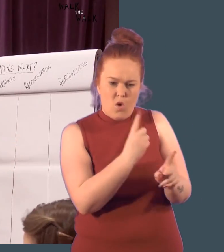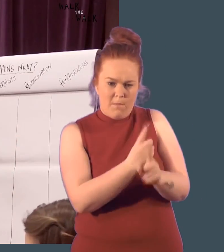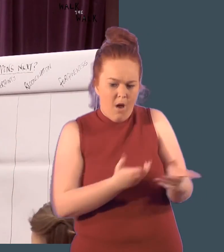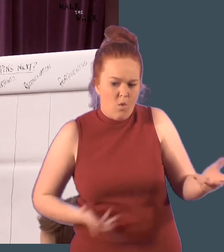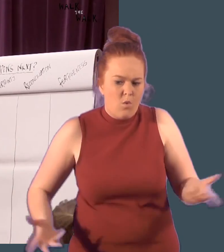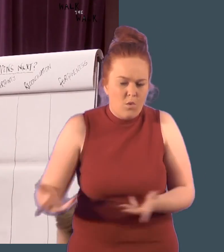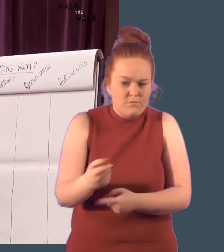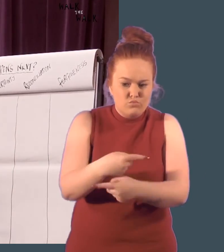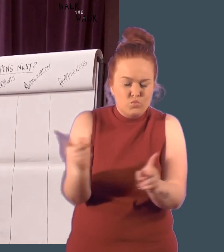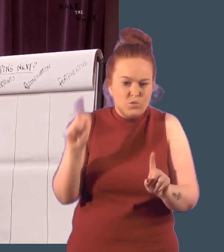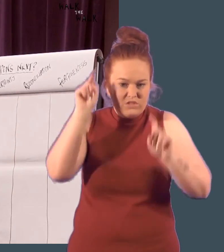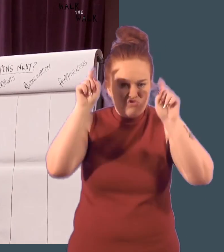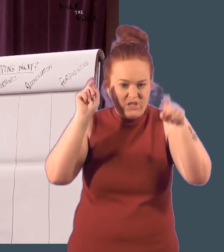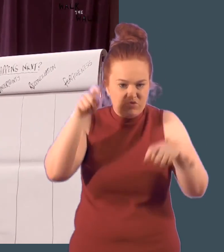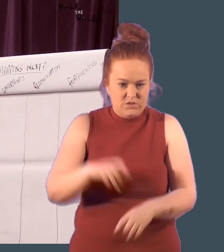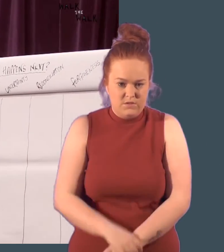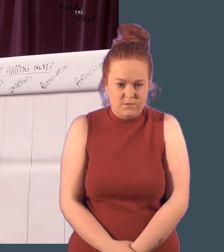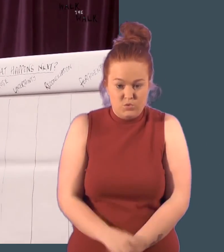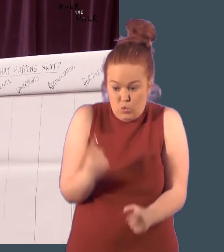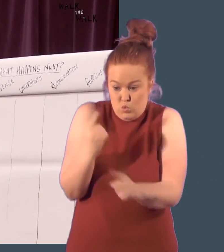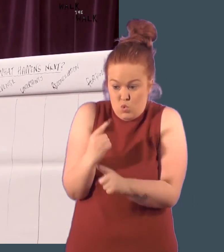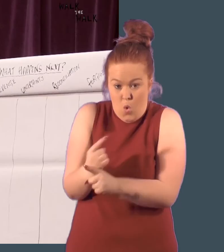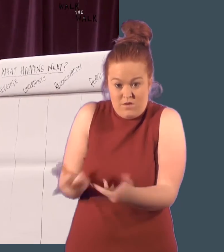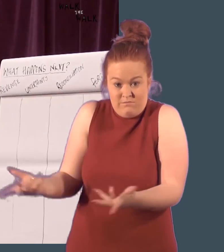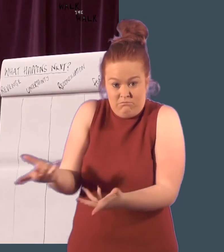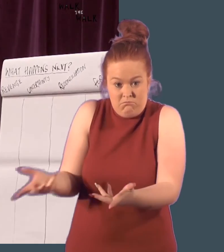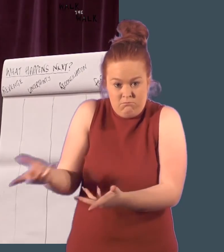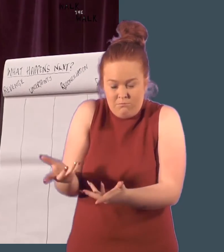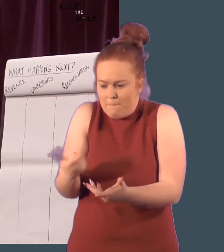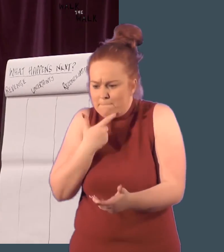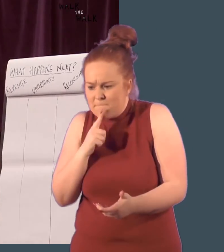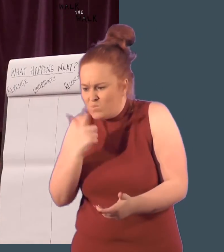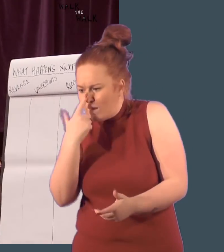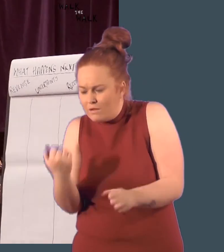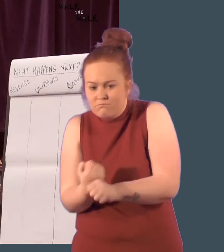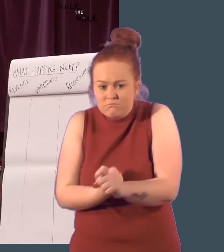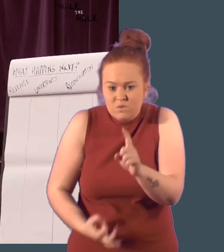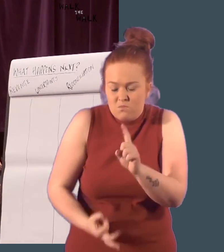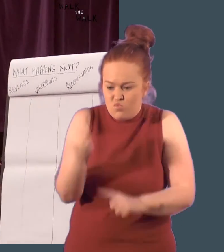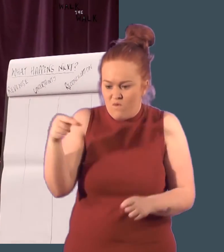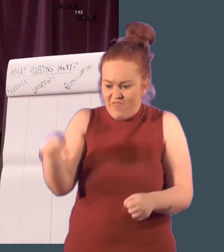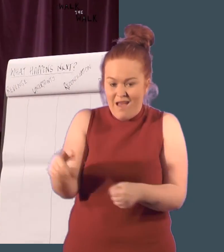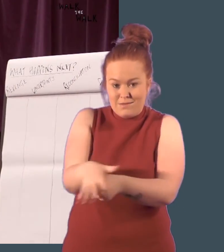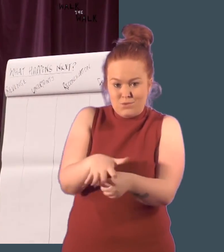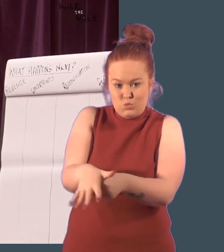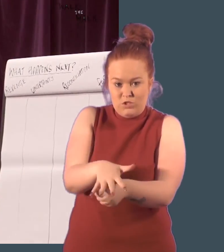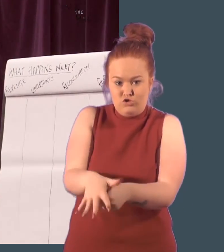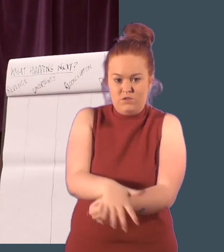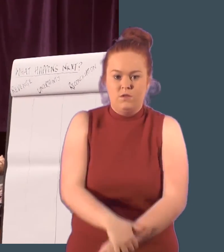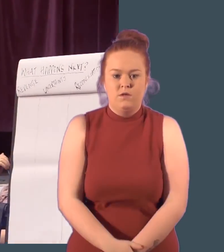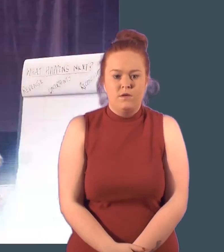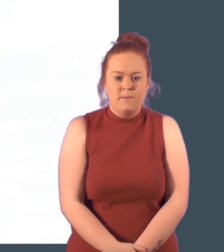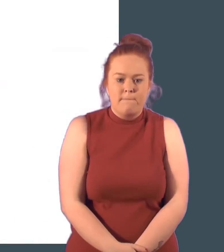talk about the actions that you've come up with. So just chat amongst yourselves. What can these people do to improve the